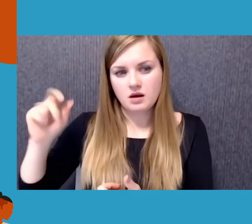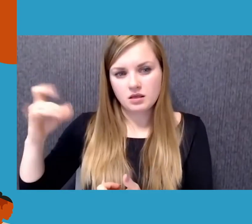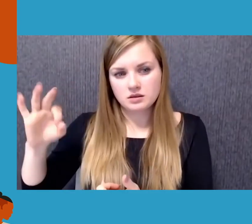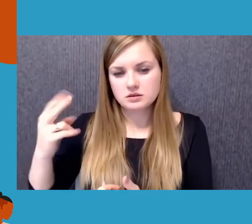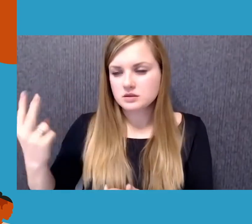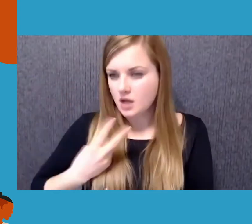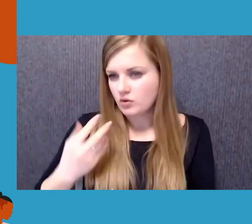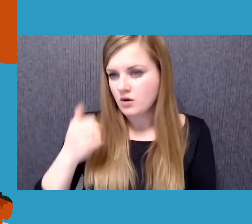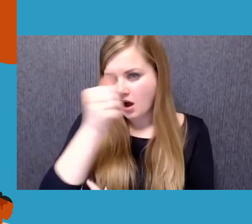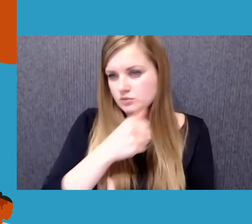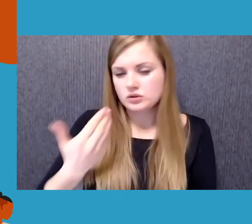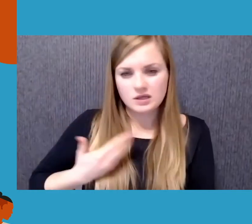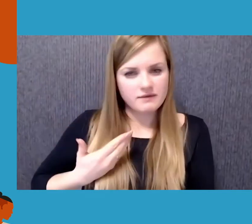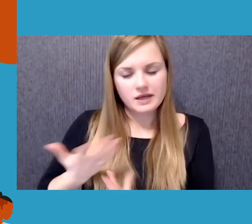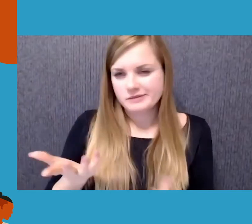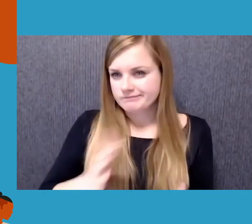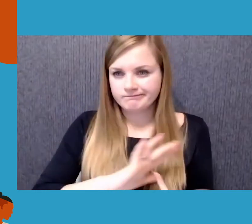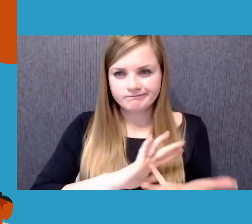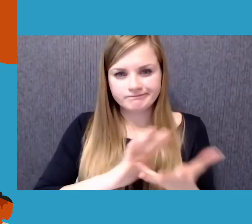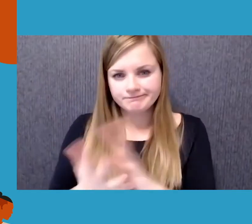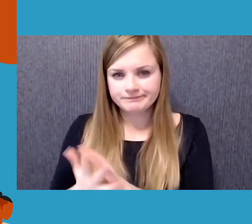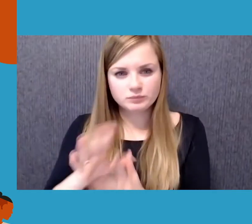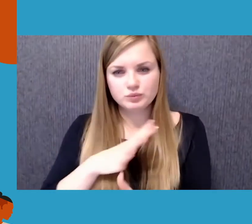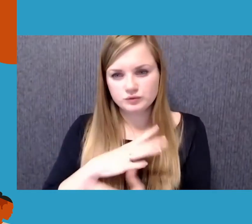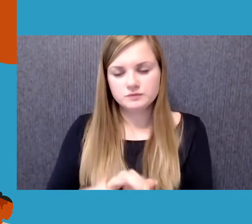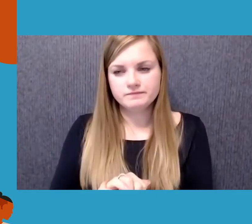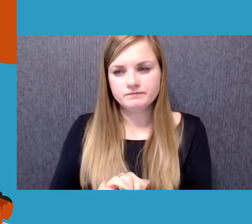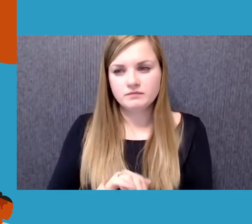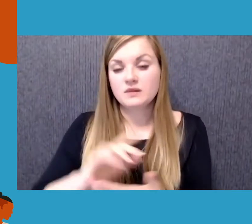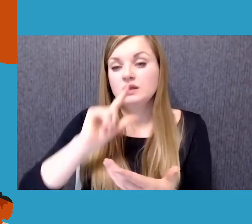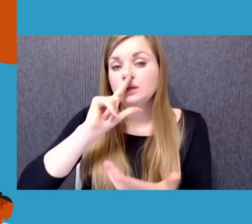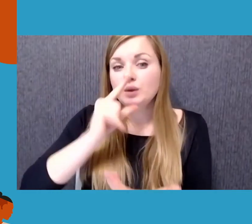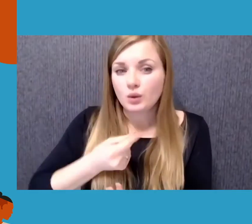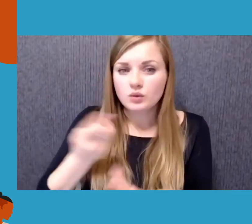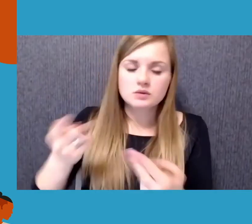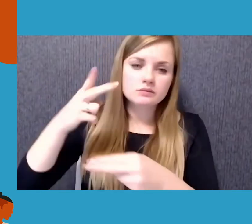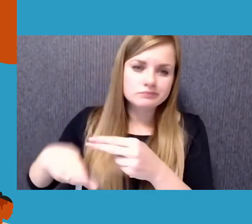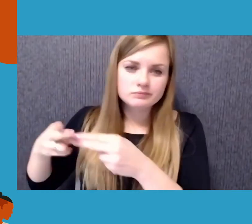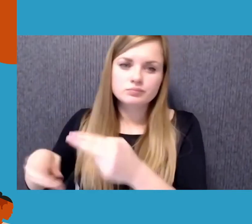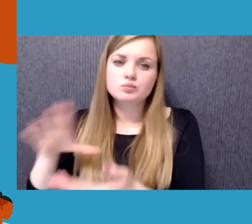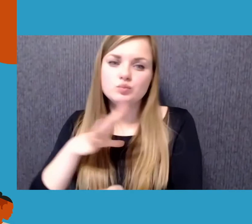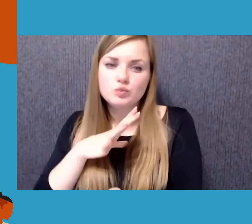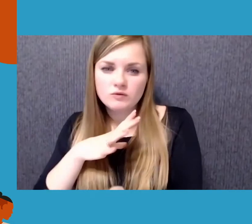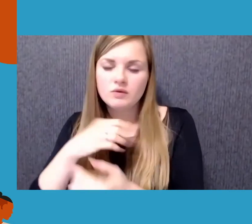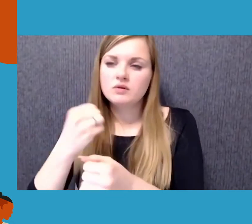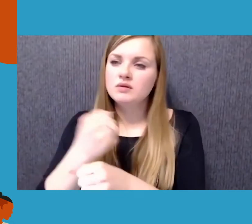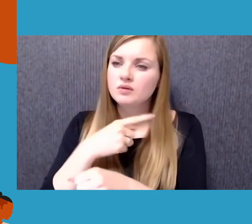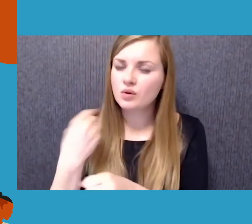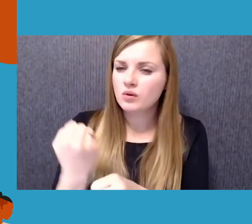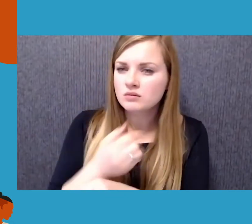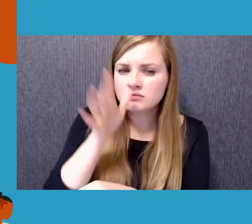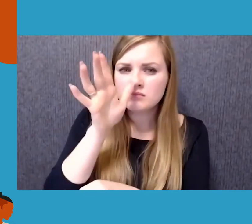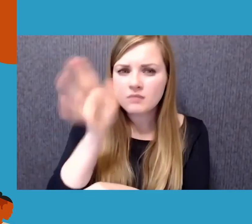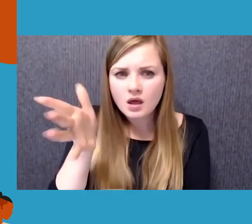of both me and Mangirdas. So I was very sad about those